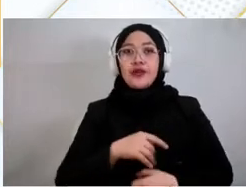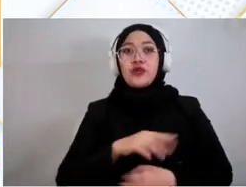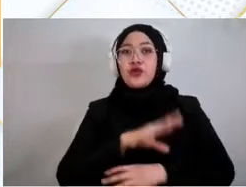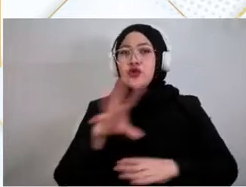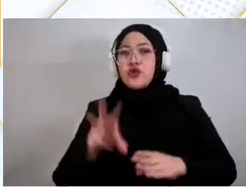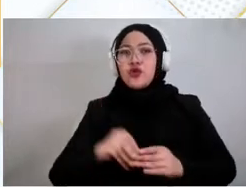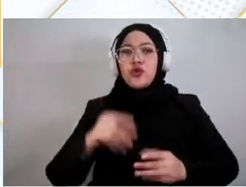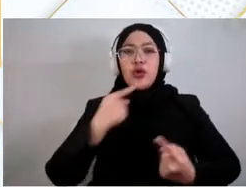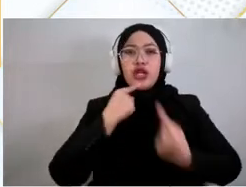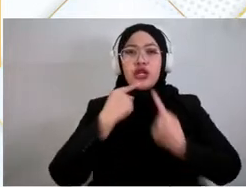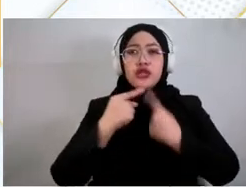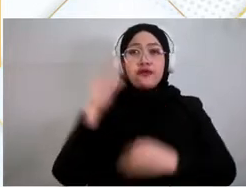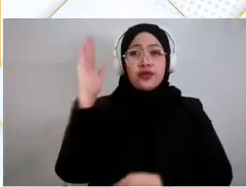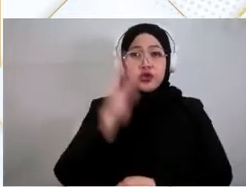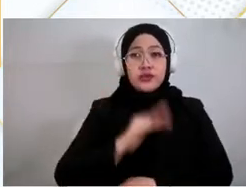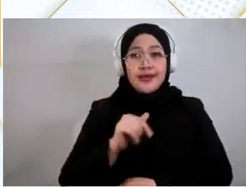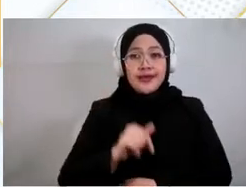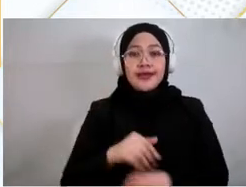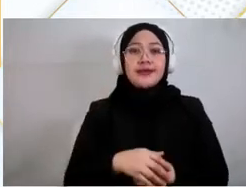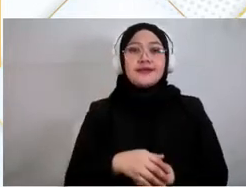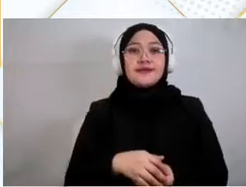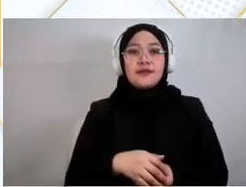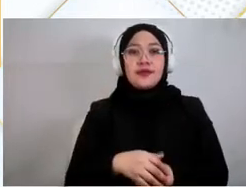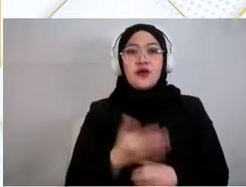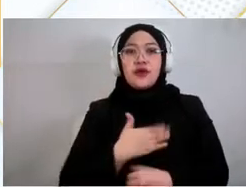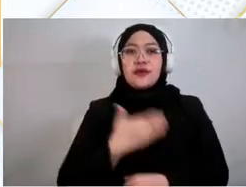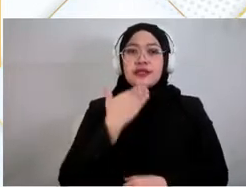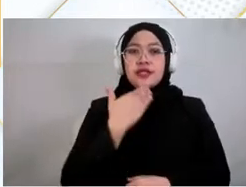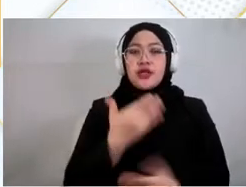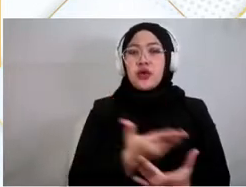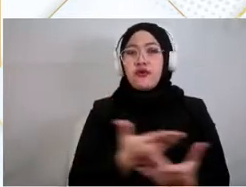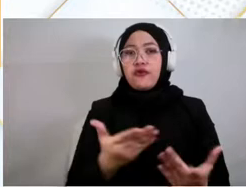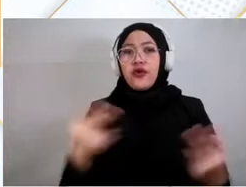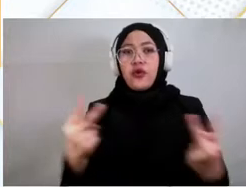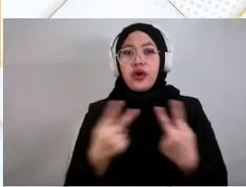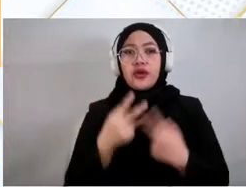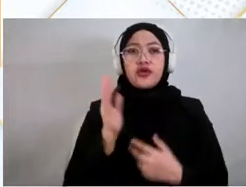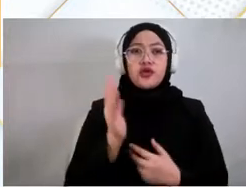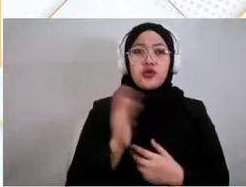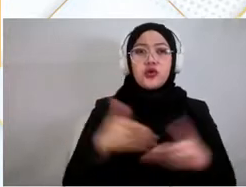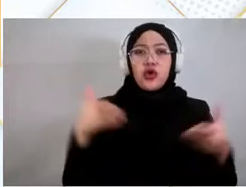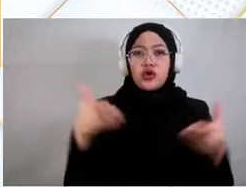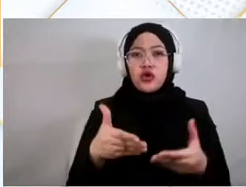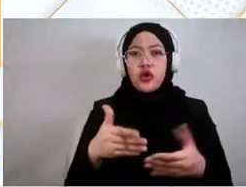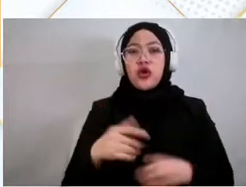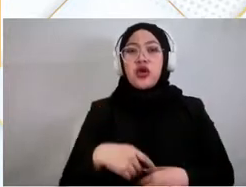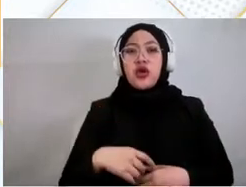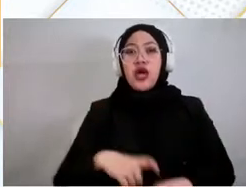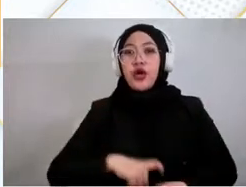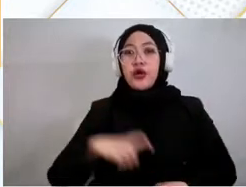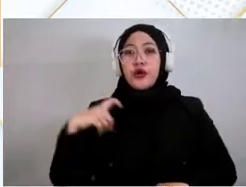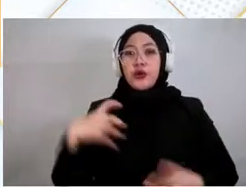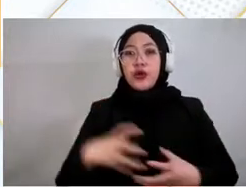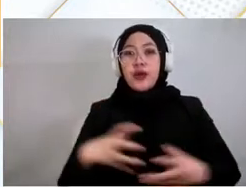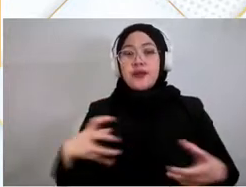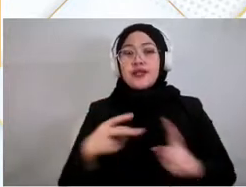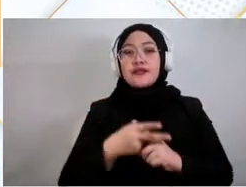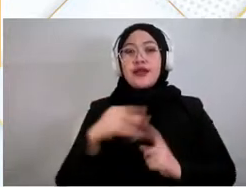today. I'd like to thank everyone for joining us, most especially Ambassador to